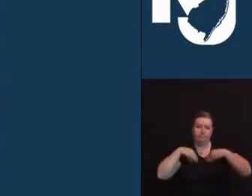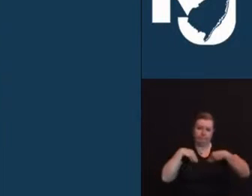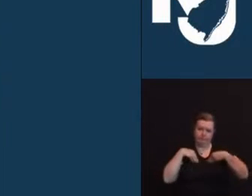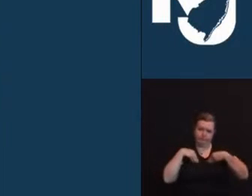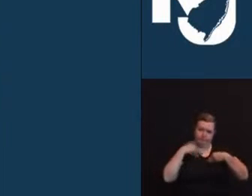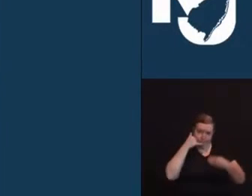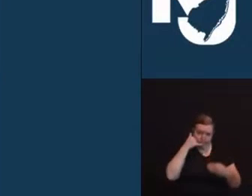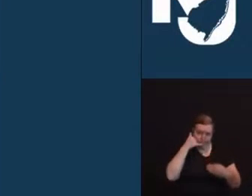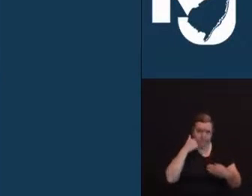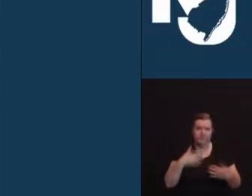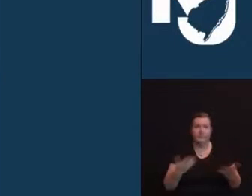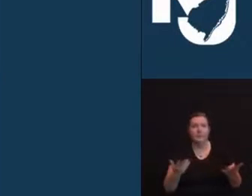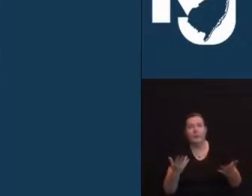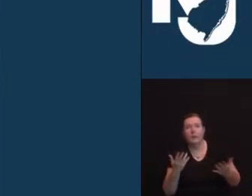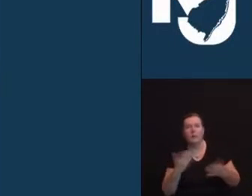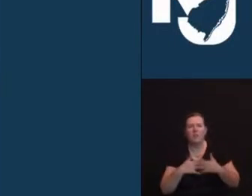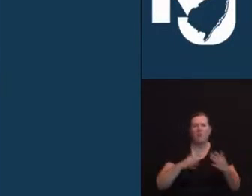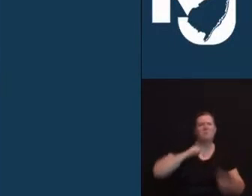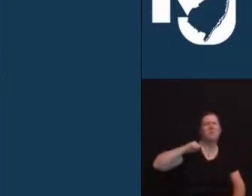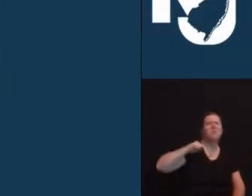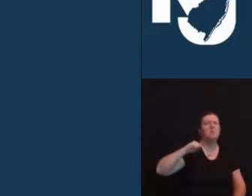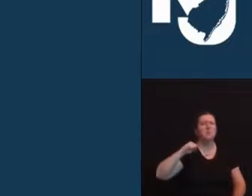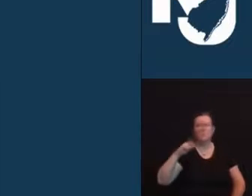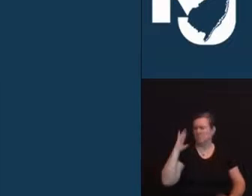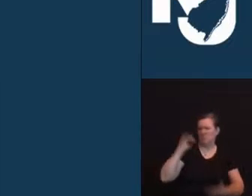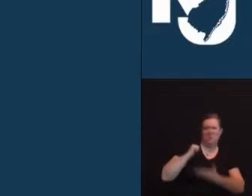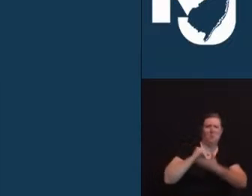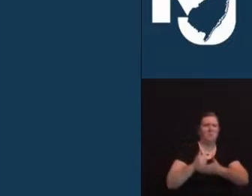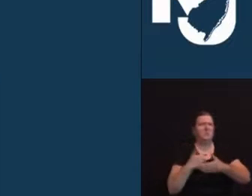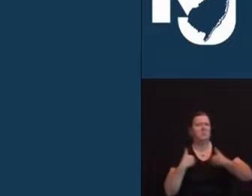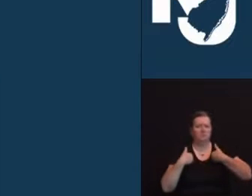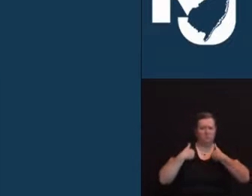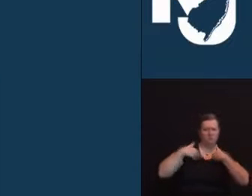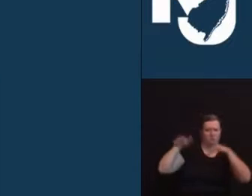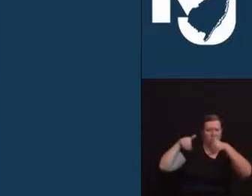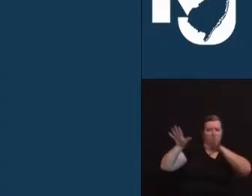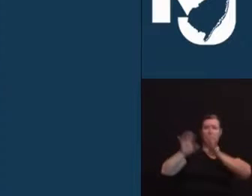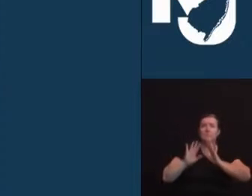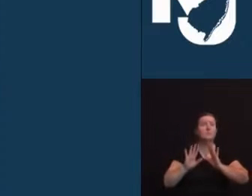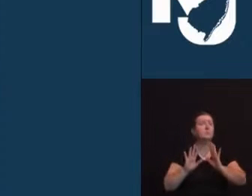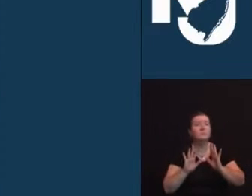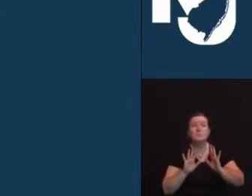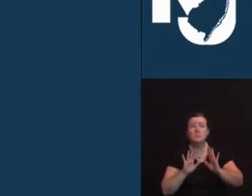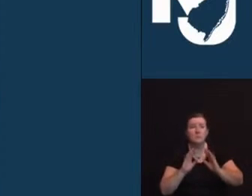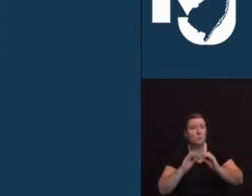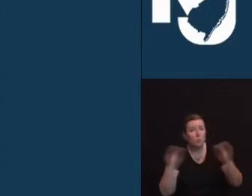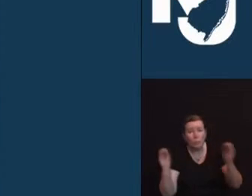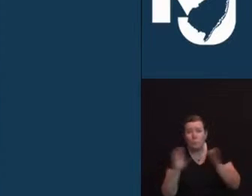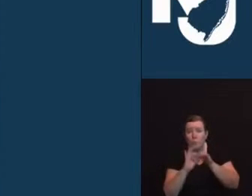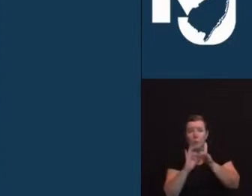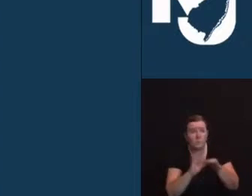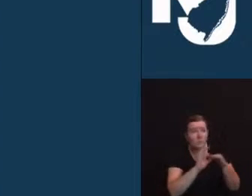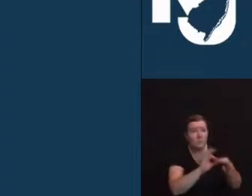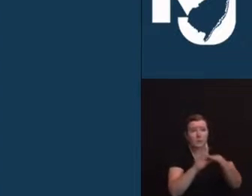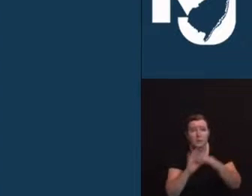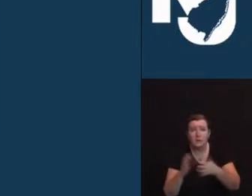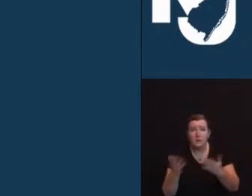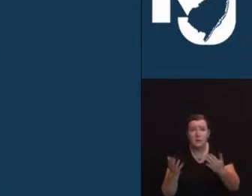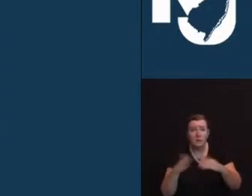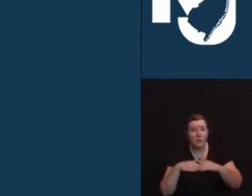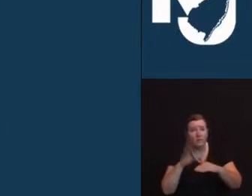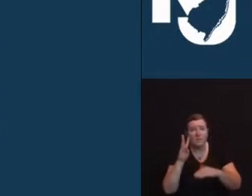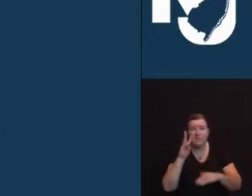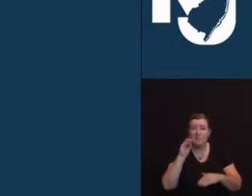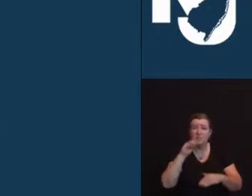walls with some people who just weren't going to help out. But now we are seeing a failure to cooperate in more than 60% of cases. Again,